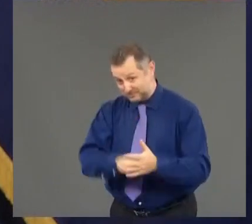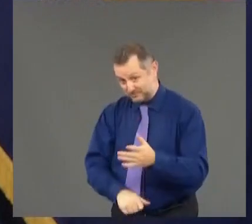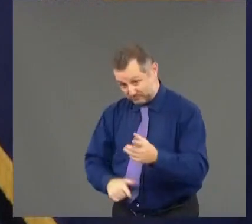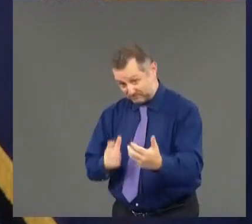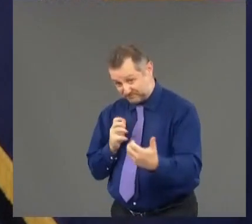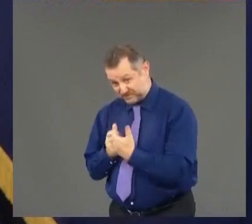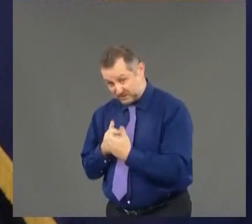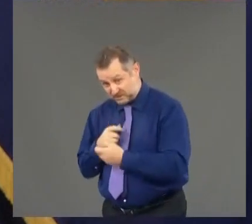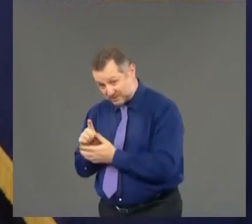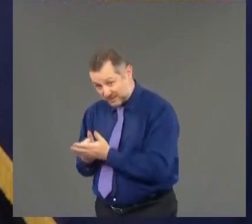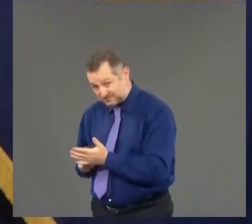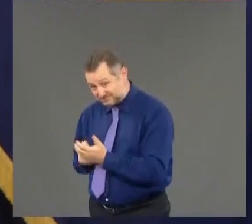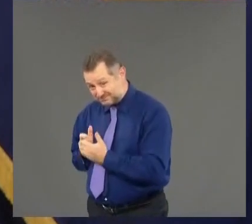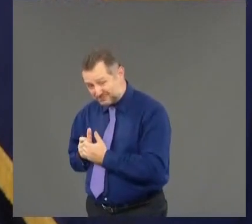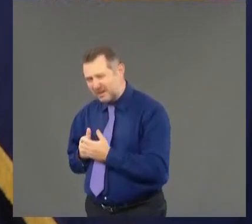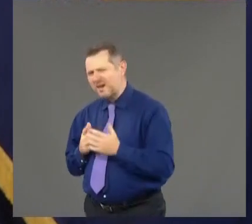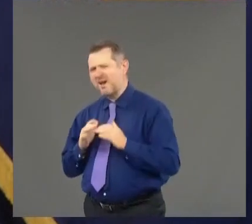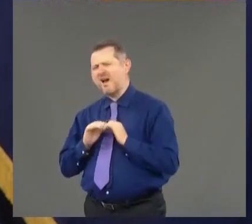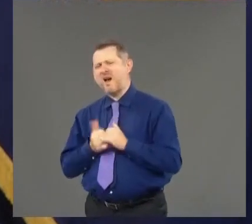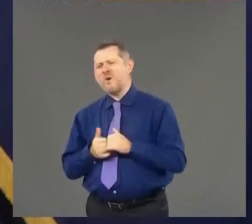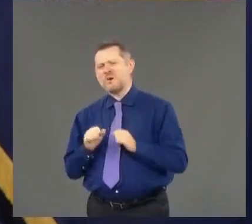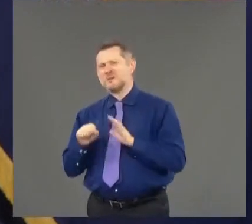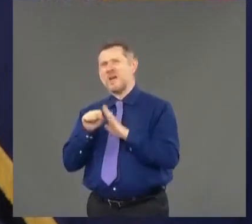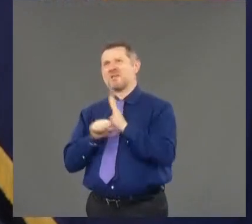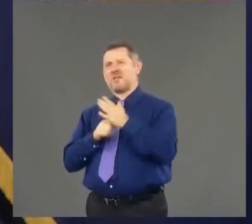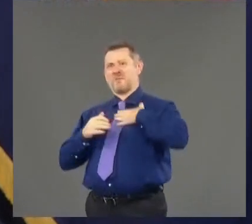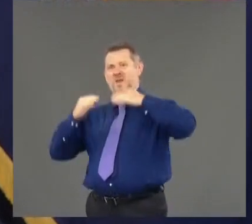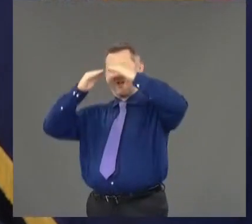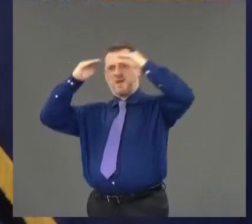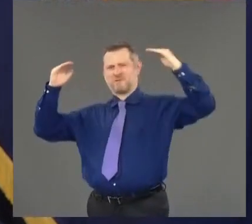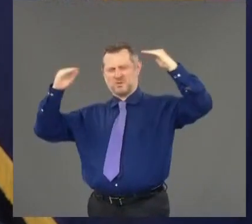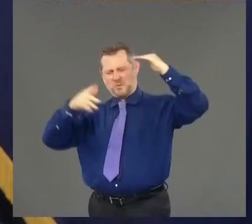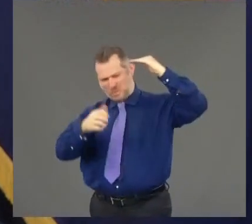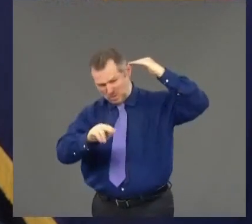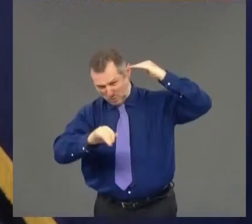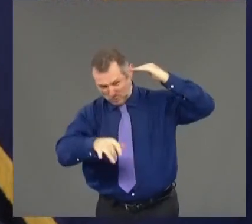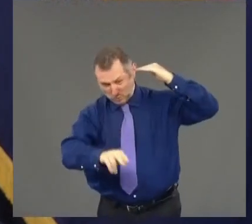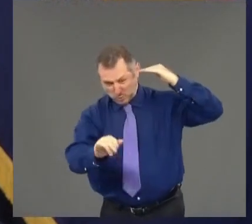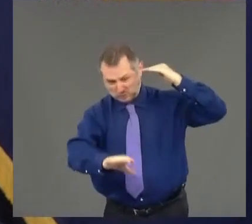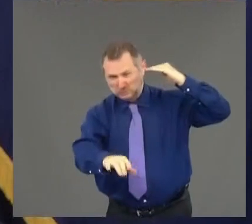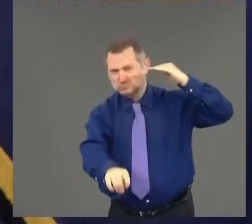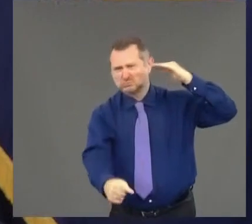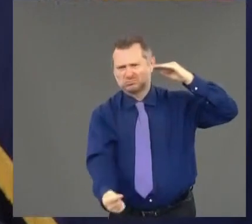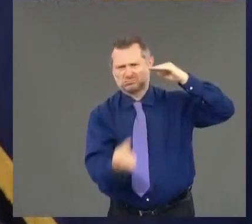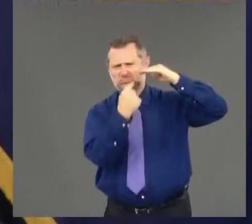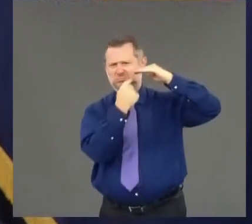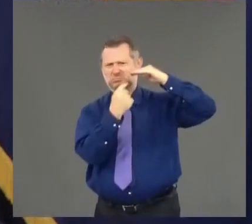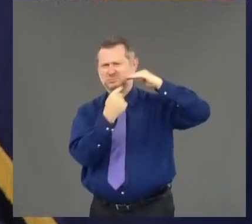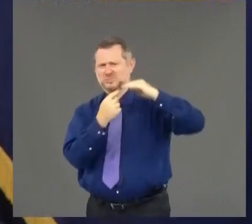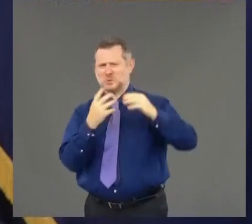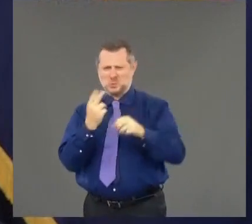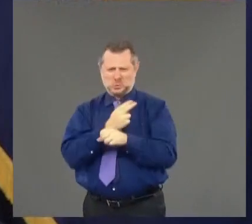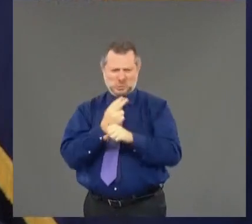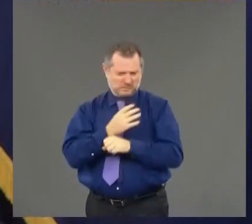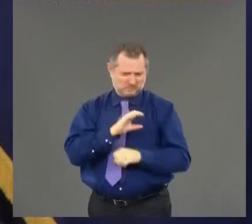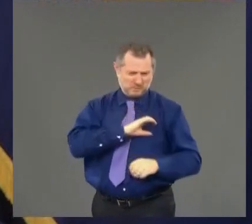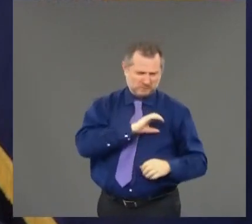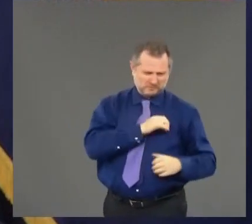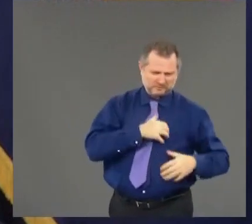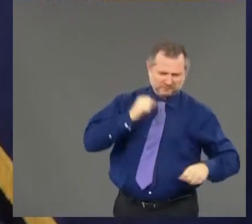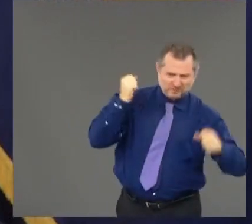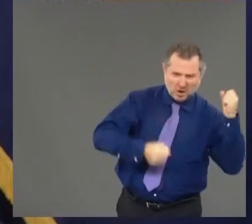How did you change it? Does that affect use of force policy? Does that affect